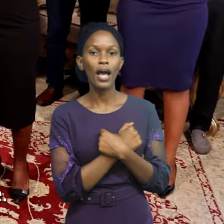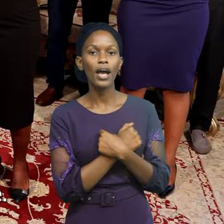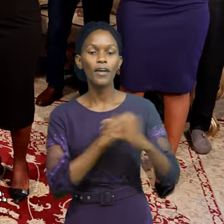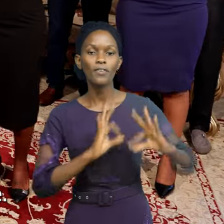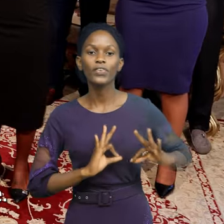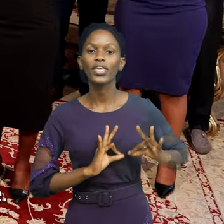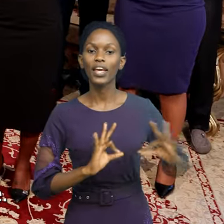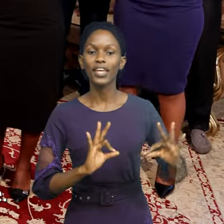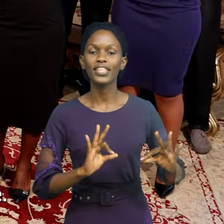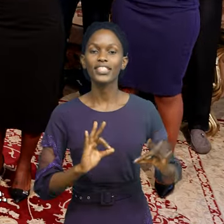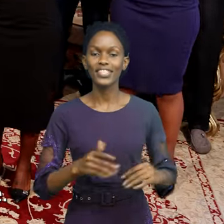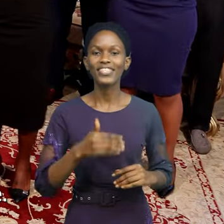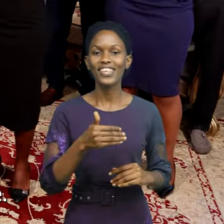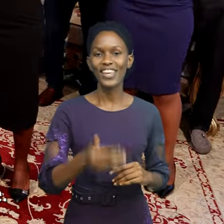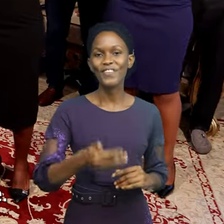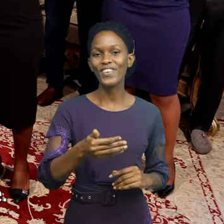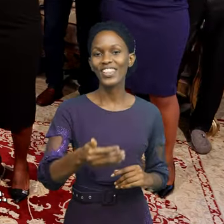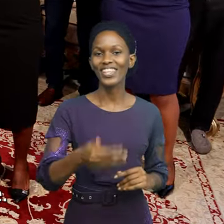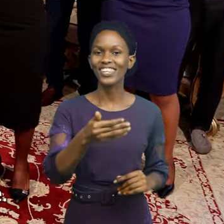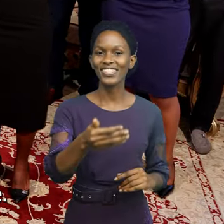his loving kindness is